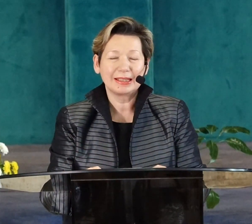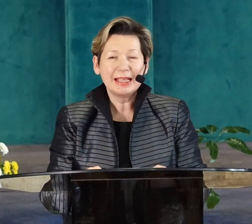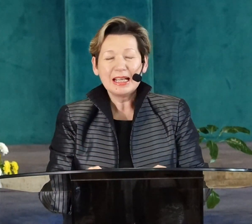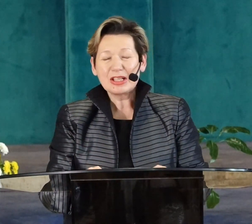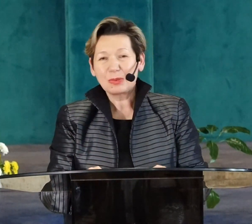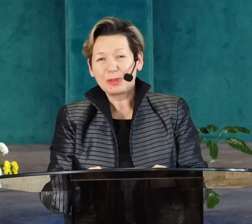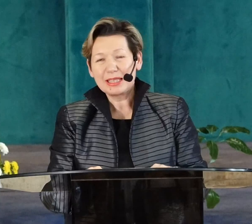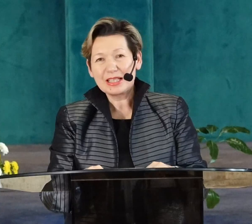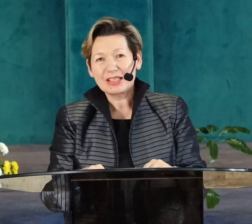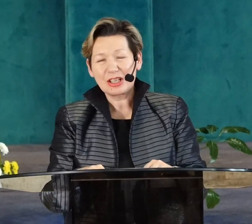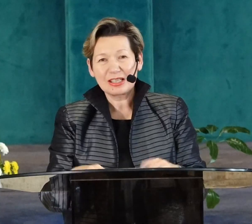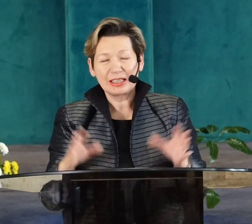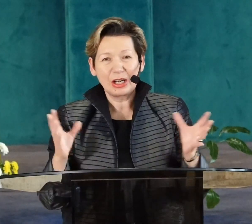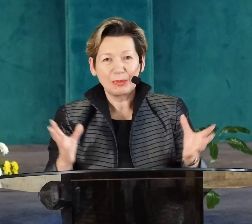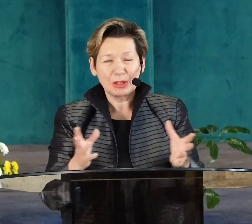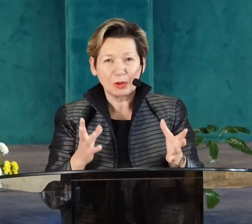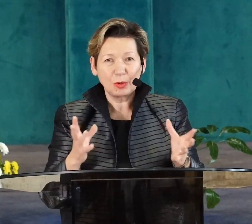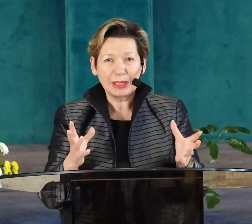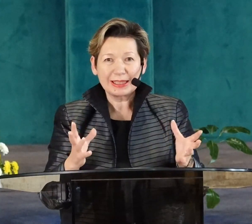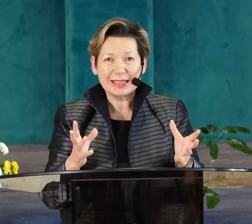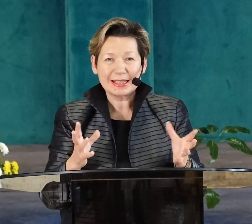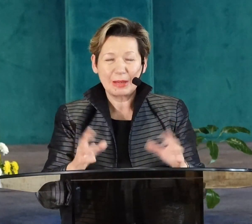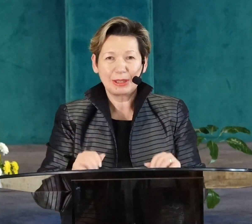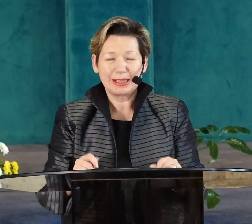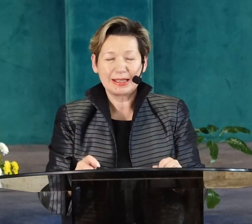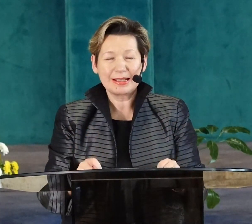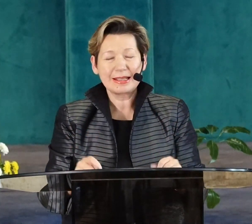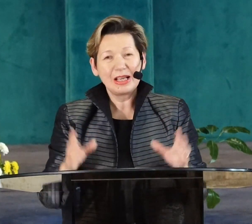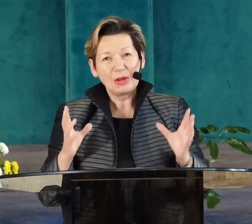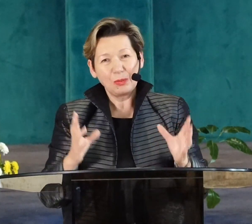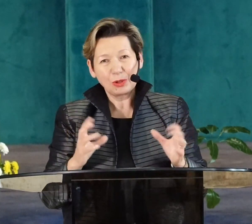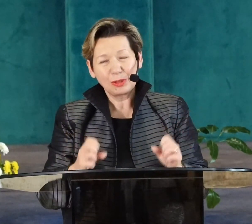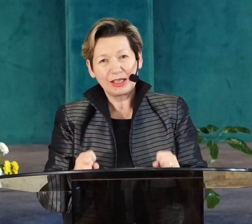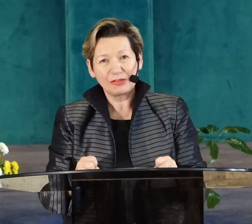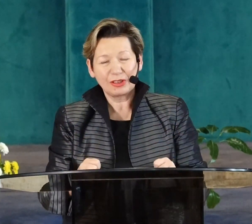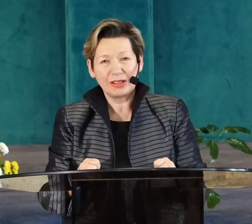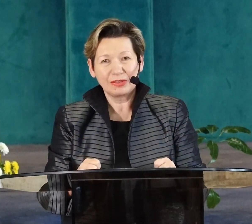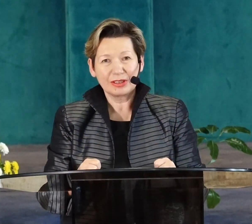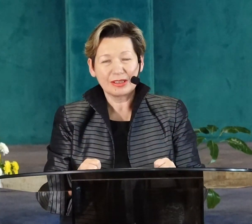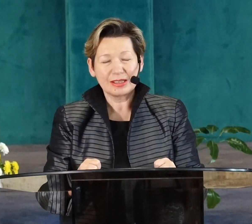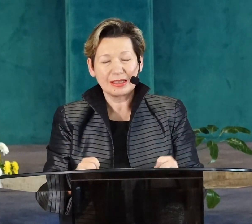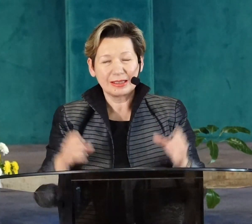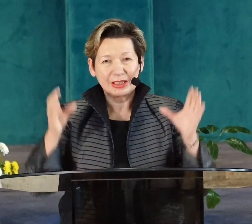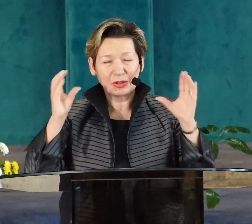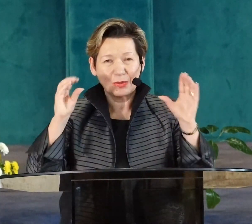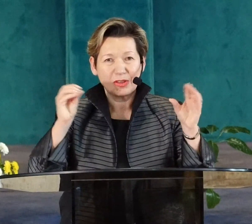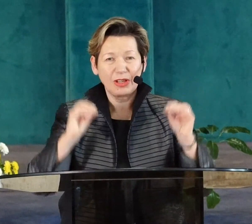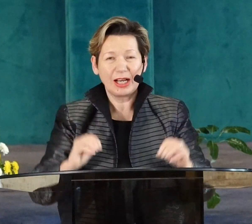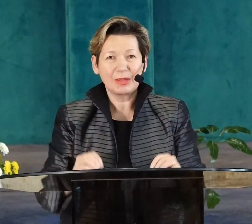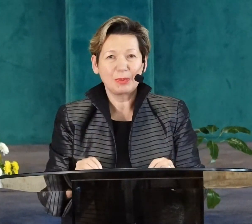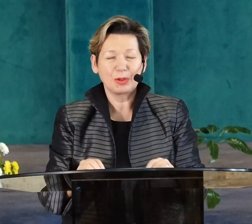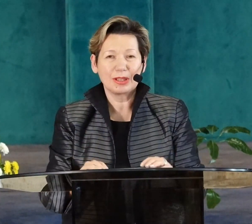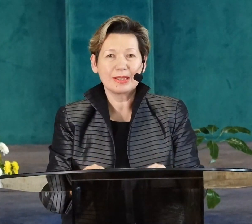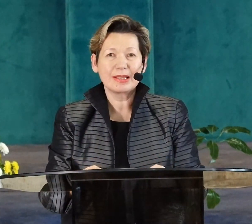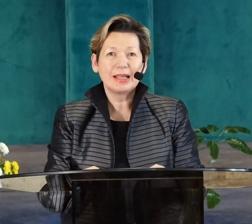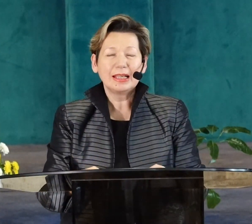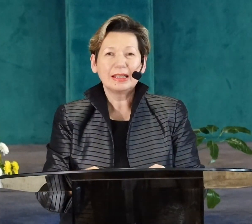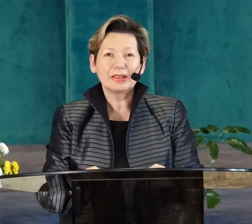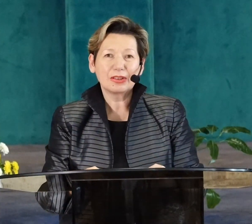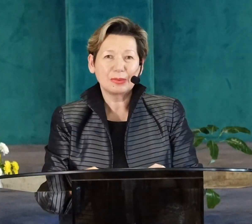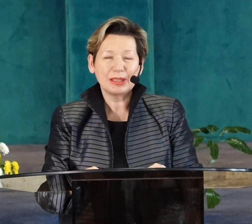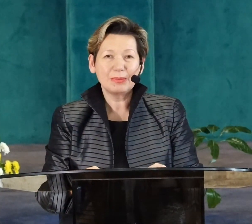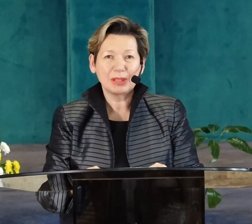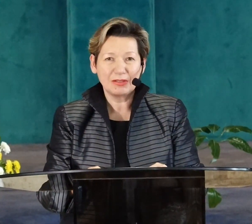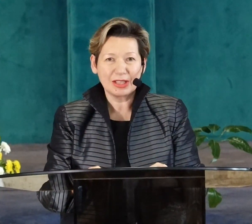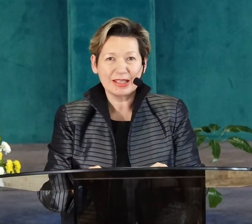camp meeting. So please just allow me to quickly summarize what we have covered in terms of high points